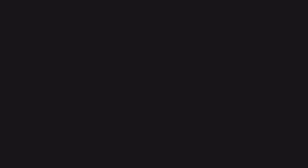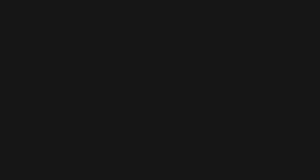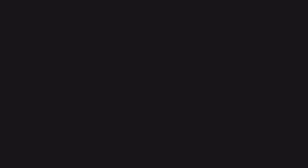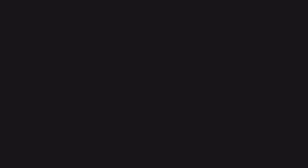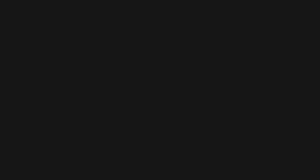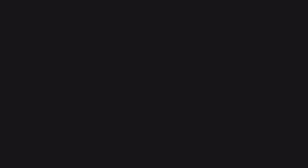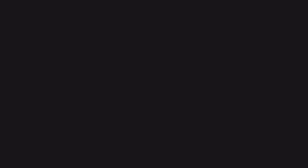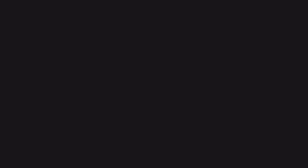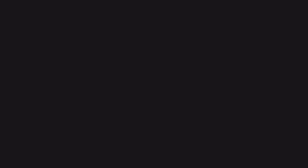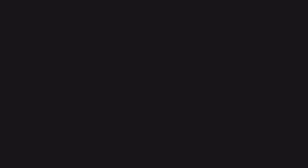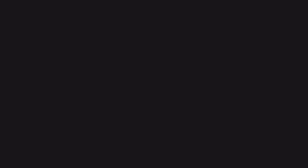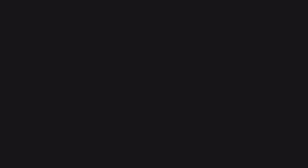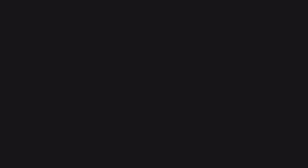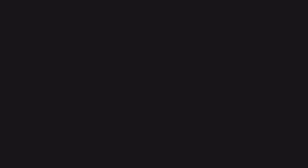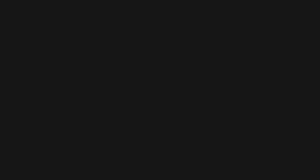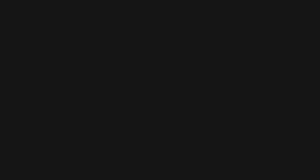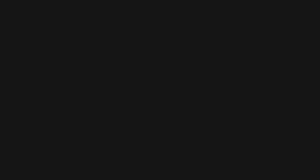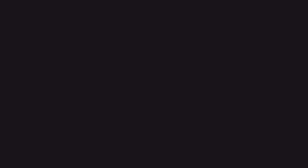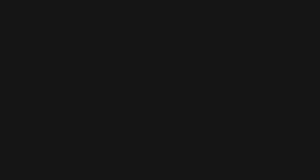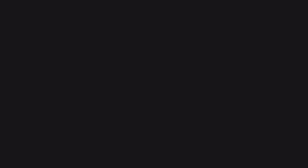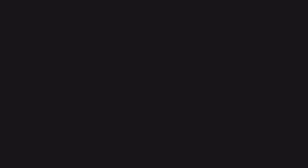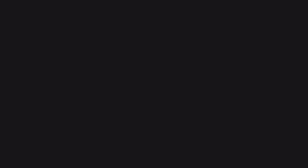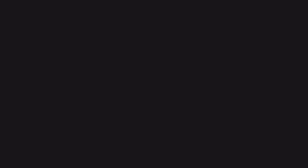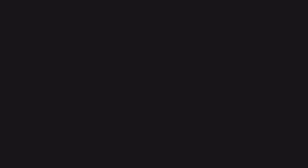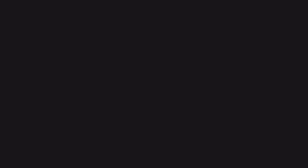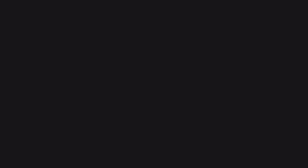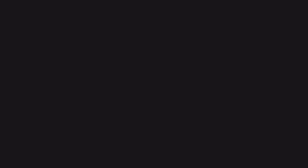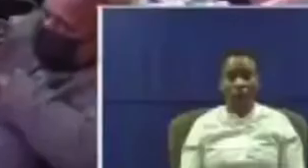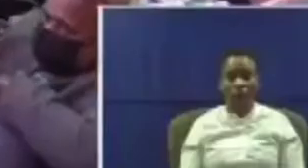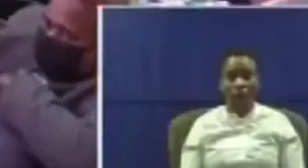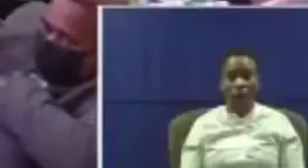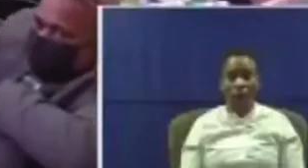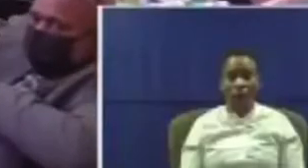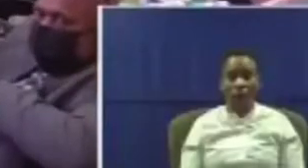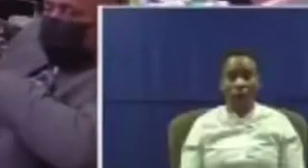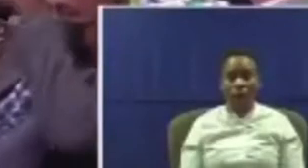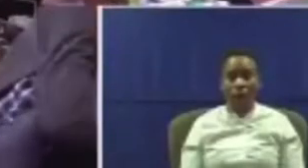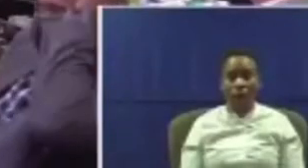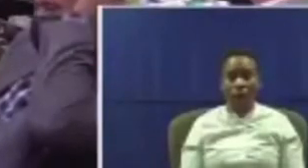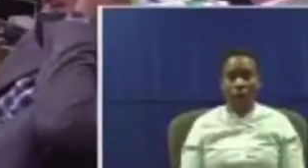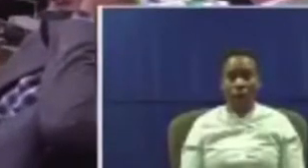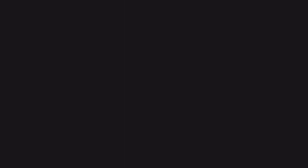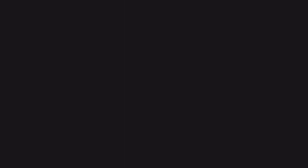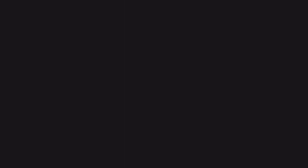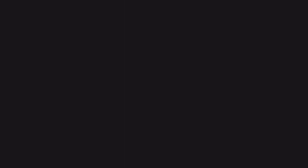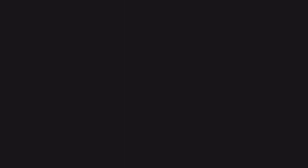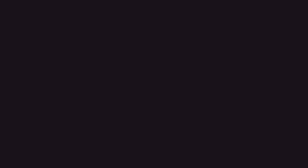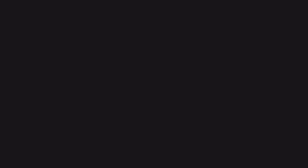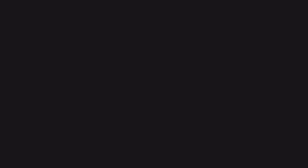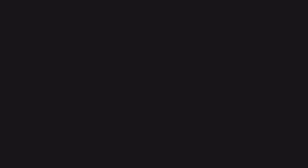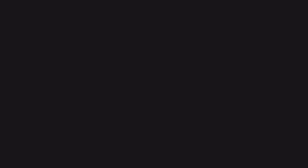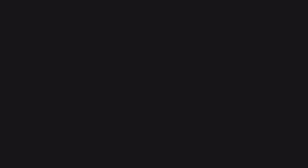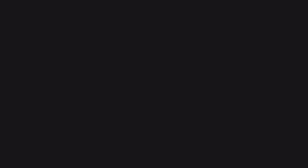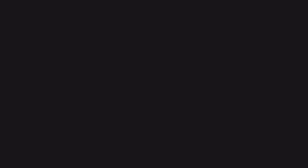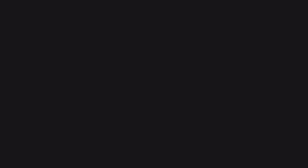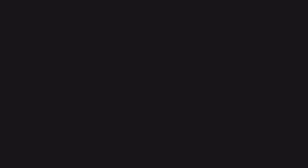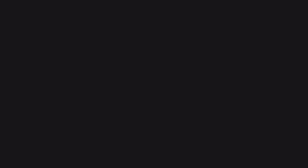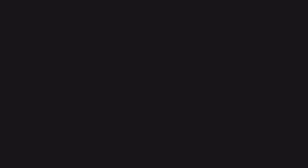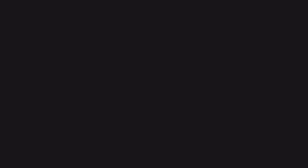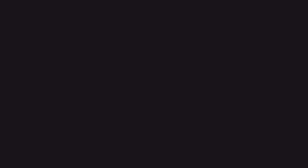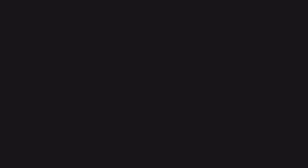That's why you become rapist, because you deny. Don't be emotional, speak. I'm not emotional. Attent. I'm not speaker.